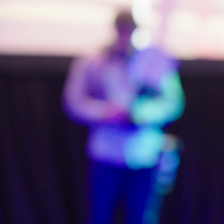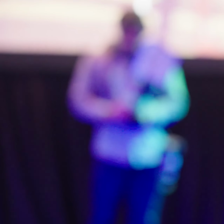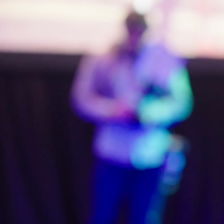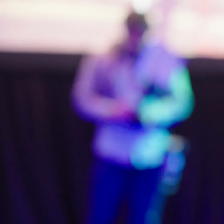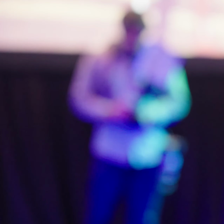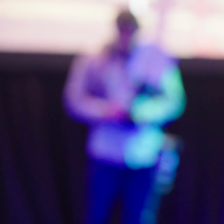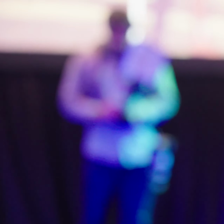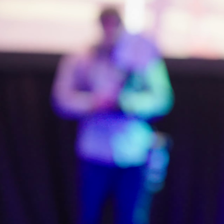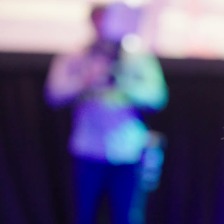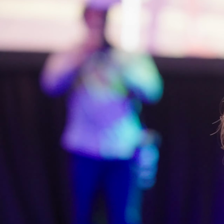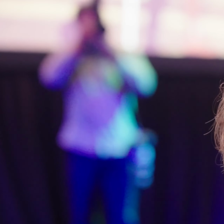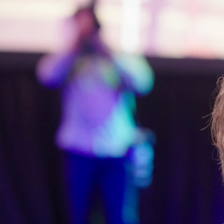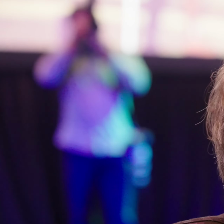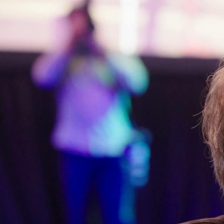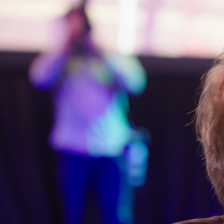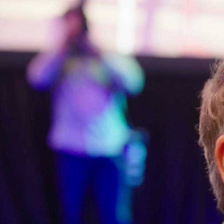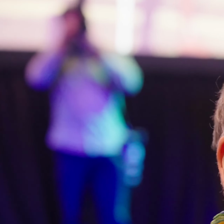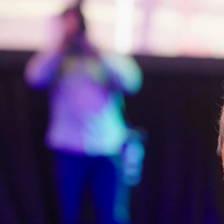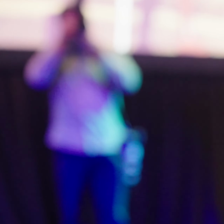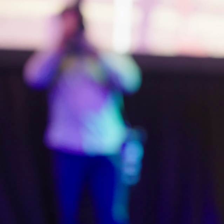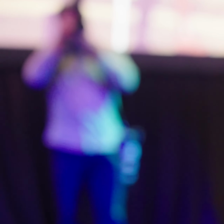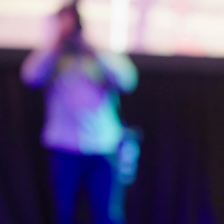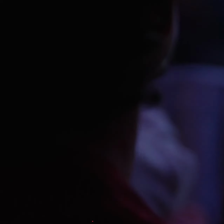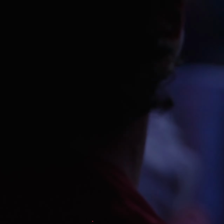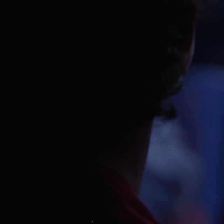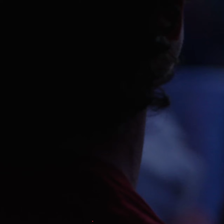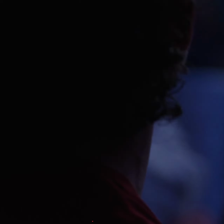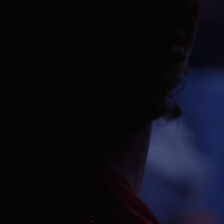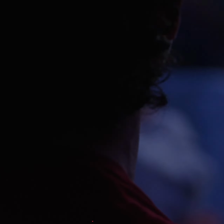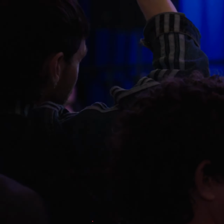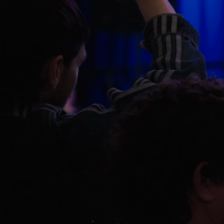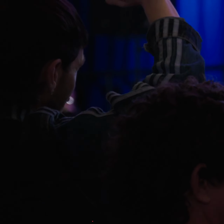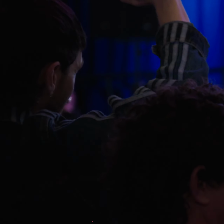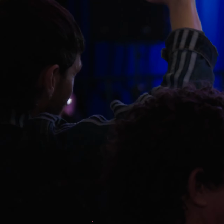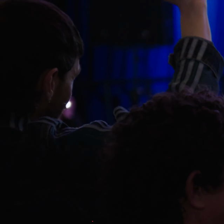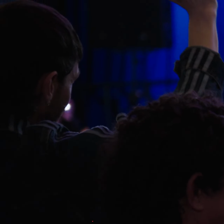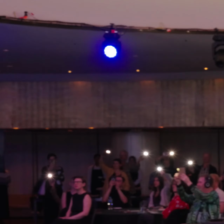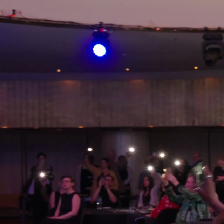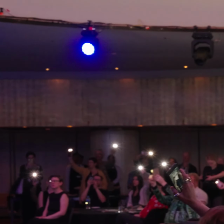It feels like a lovely, lovely vibe. I think everyone's very excited.